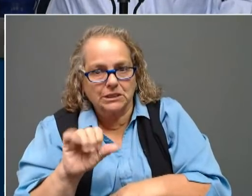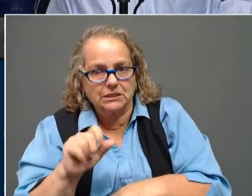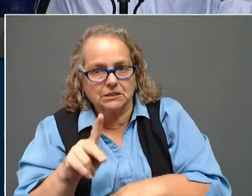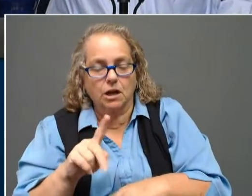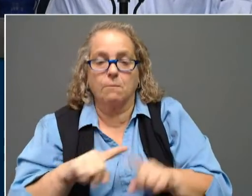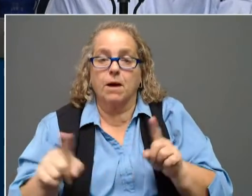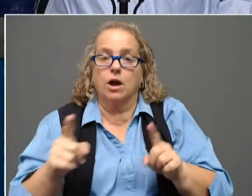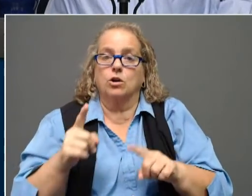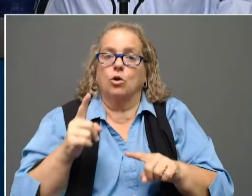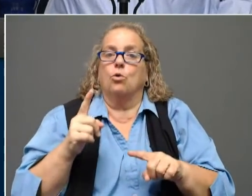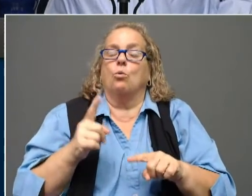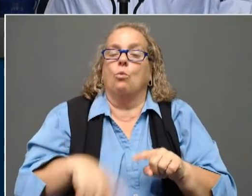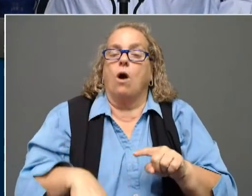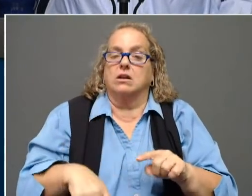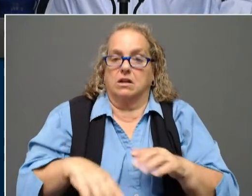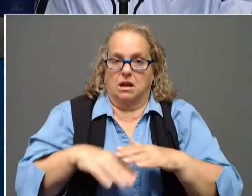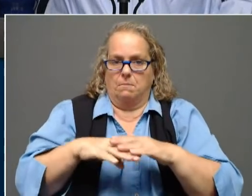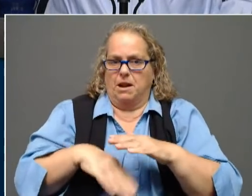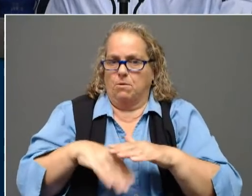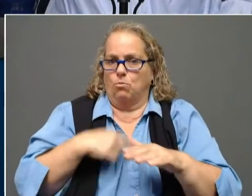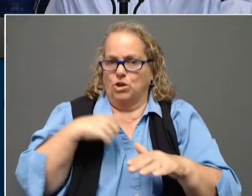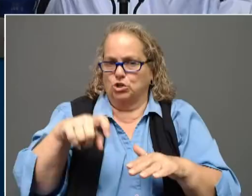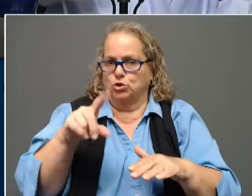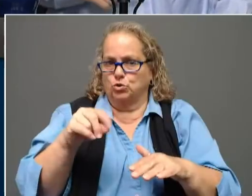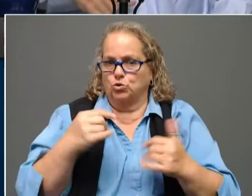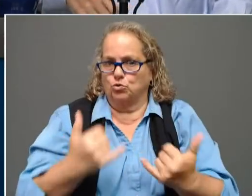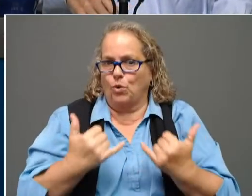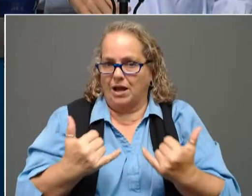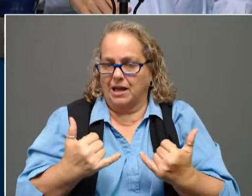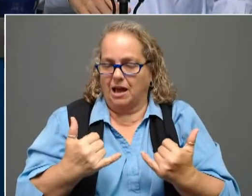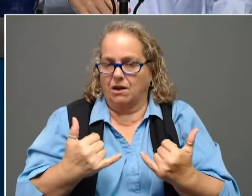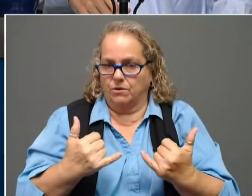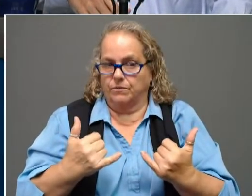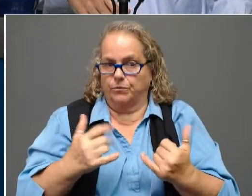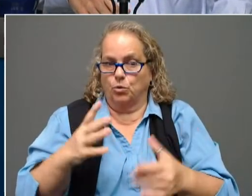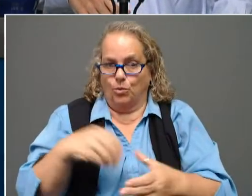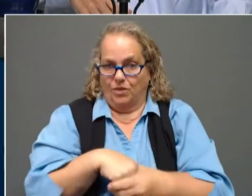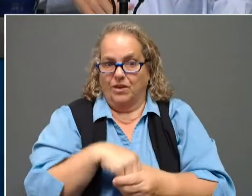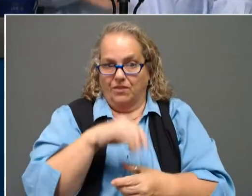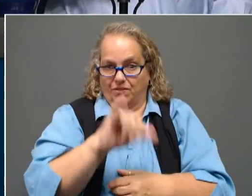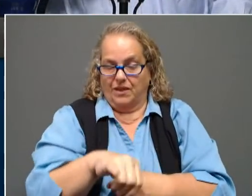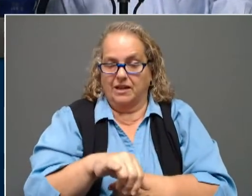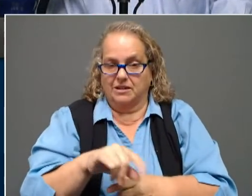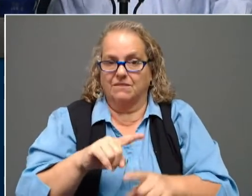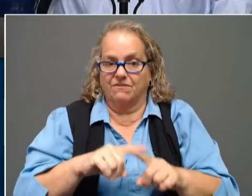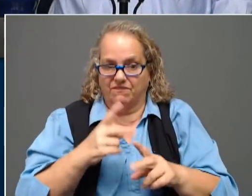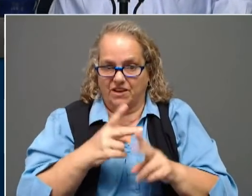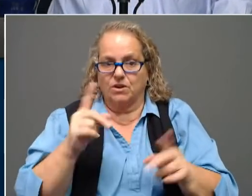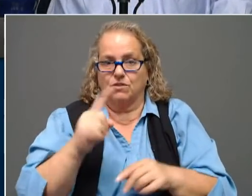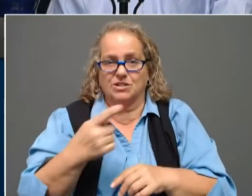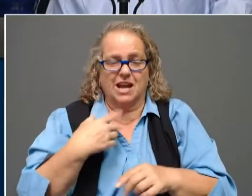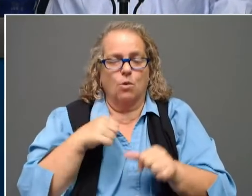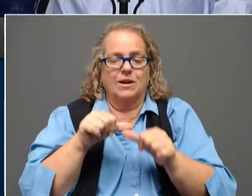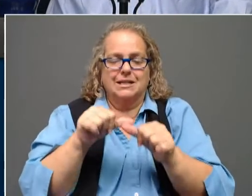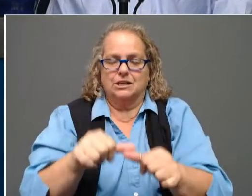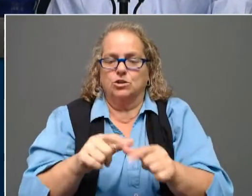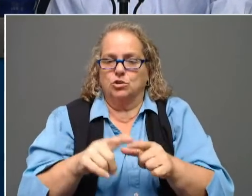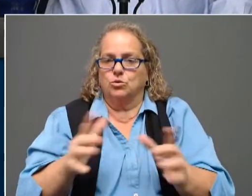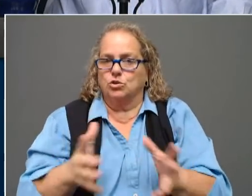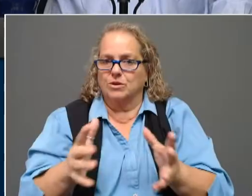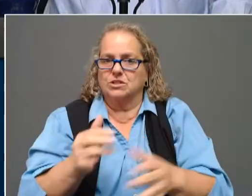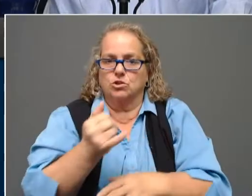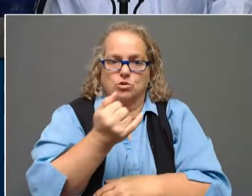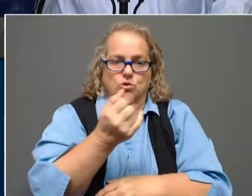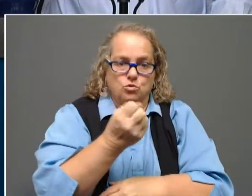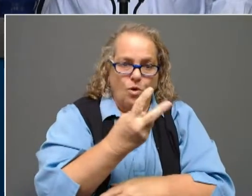minimum that we should be doing right now embodied in that very first. And I want to continue to encourage 12 to 17-year-olds